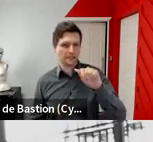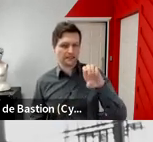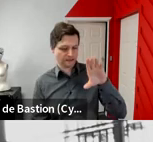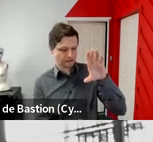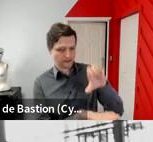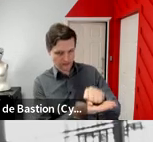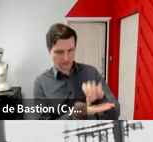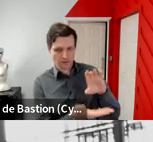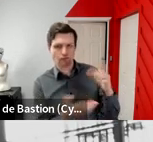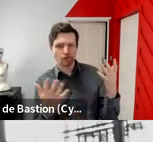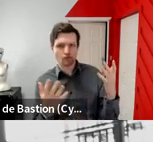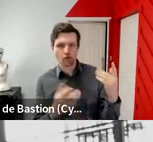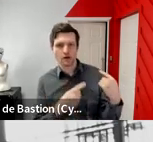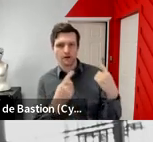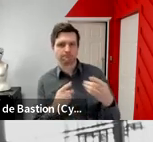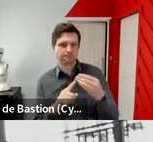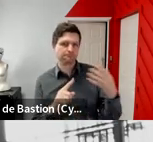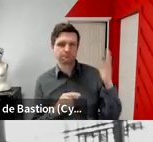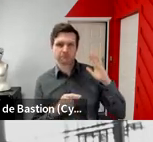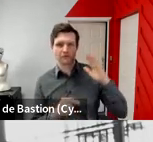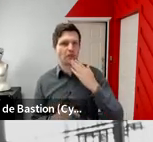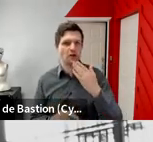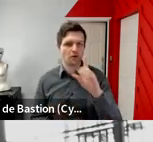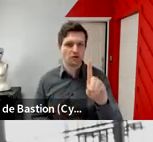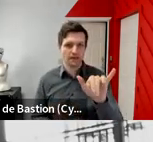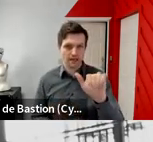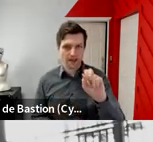I'm Myles from a nonprofit called CymaSpace.